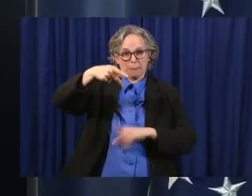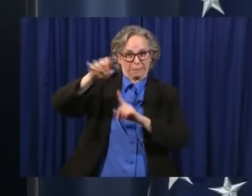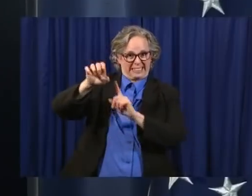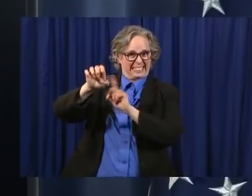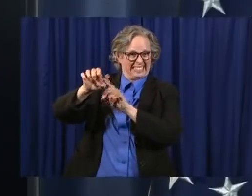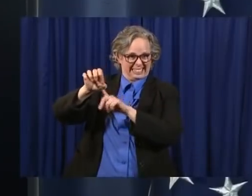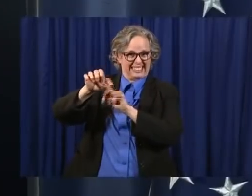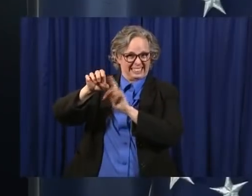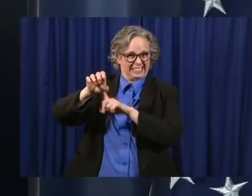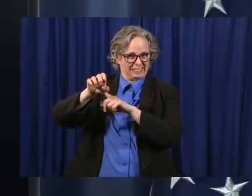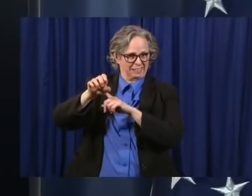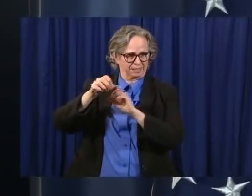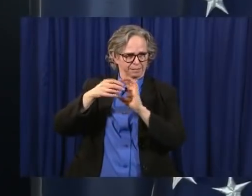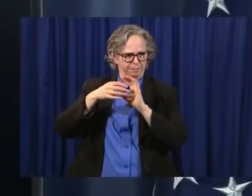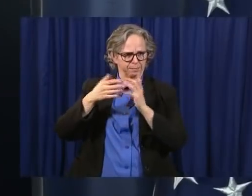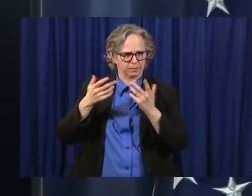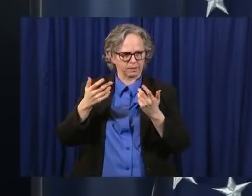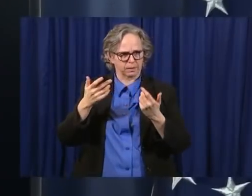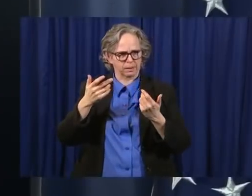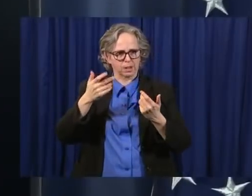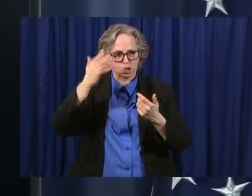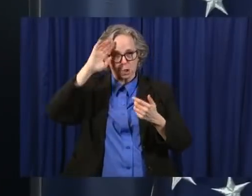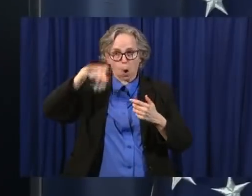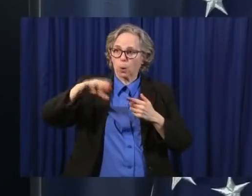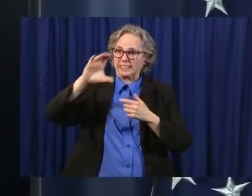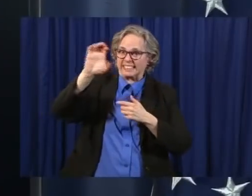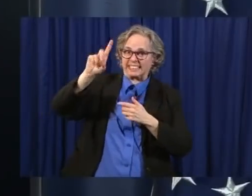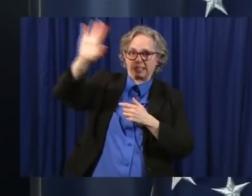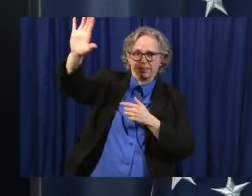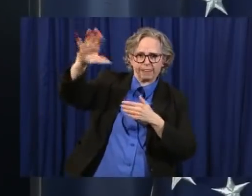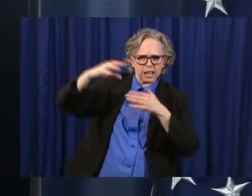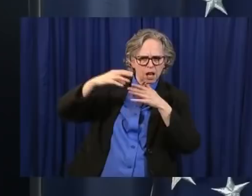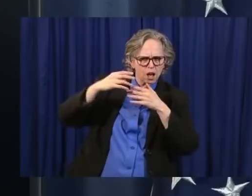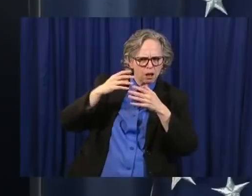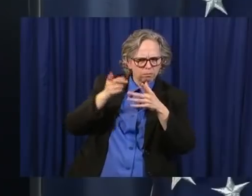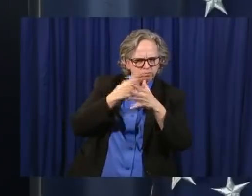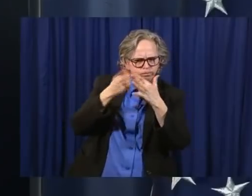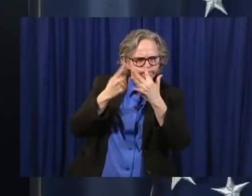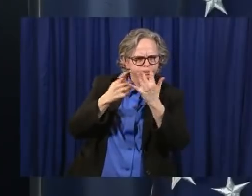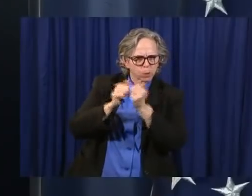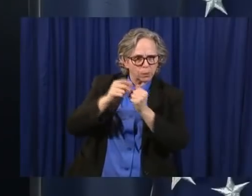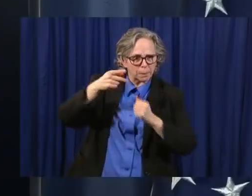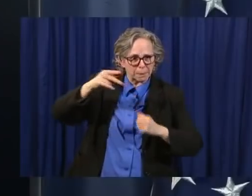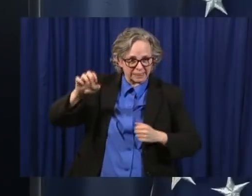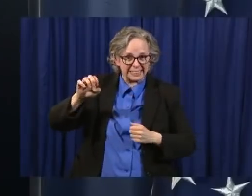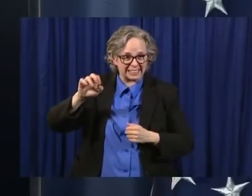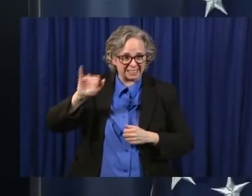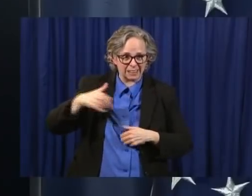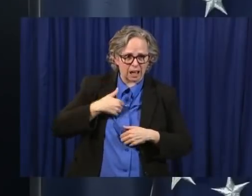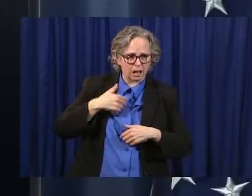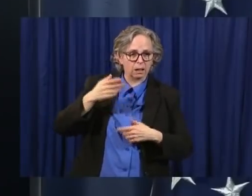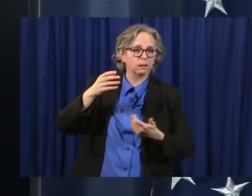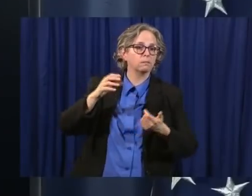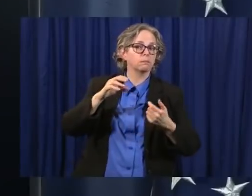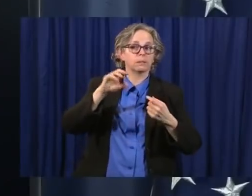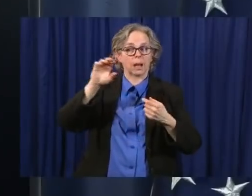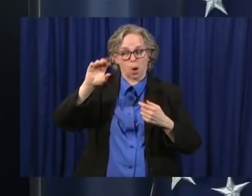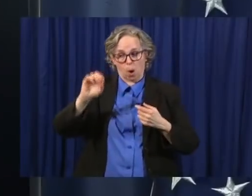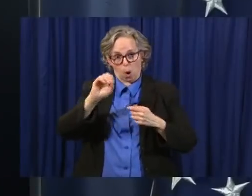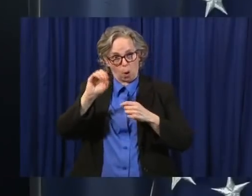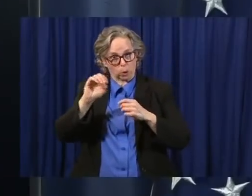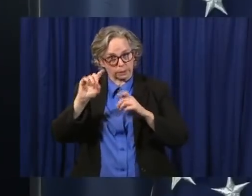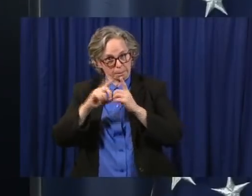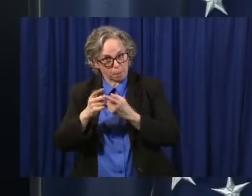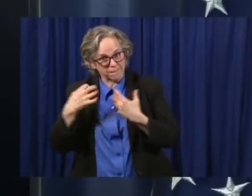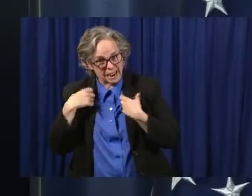the ODH and CDC guidelines. So what we did was we took the guidelines from CDC and ODH and put it in a graph. We have one